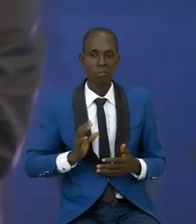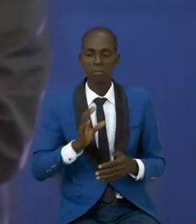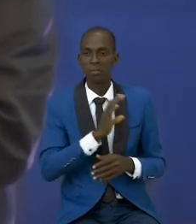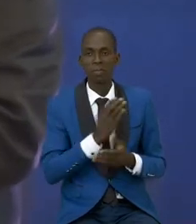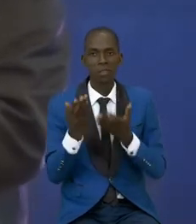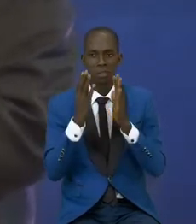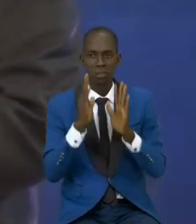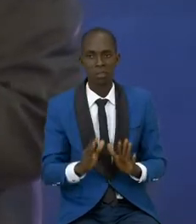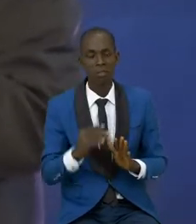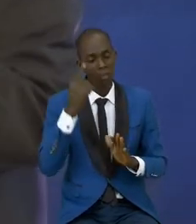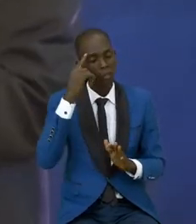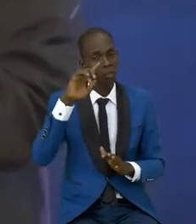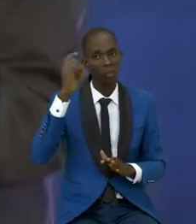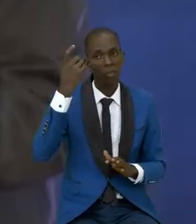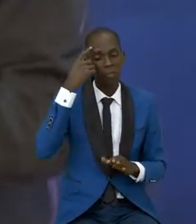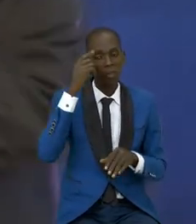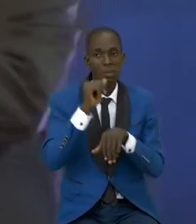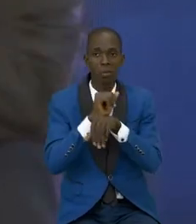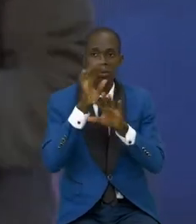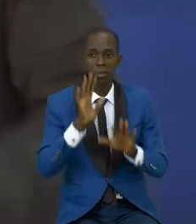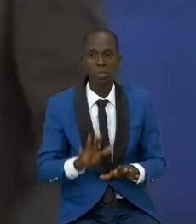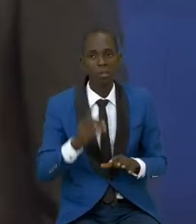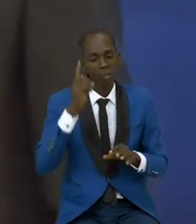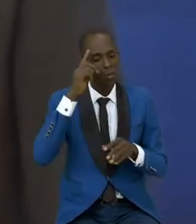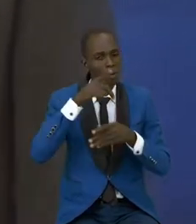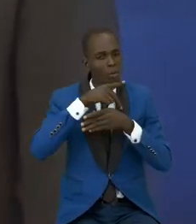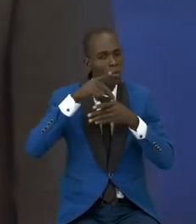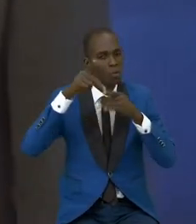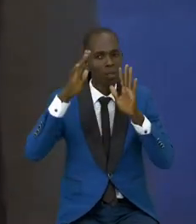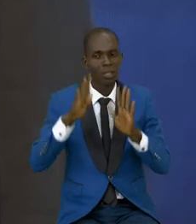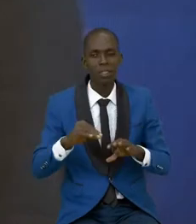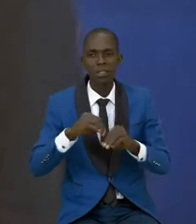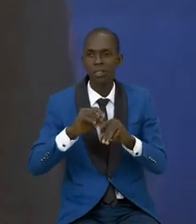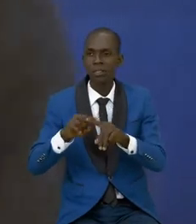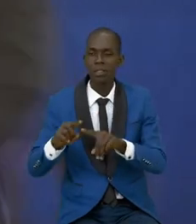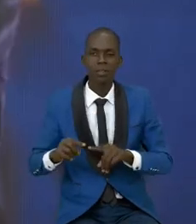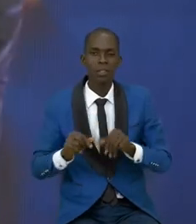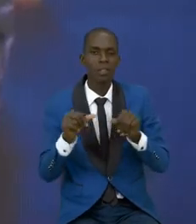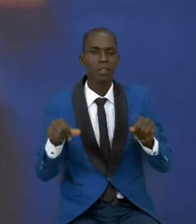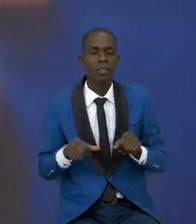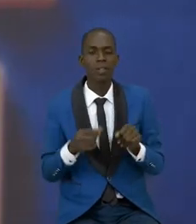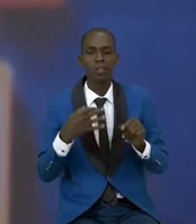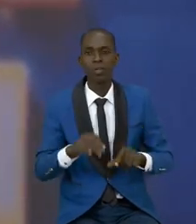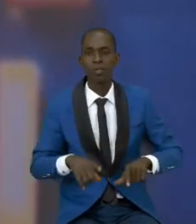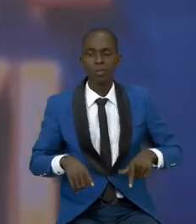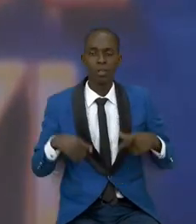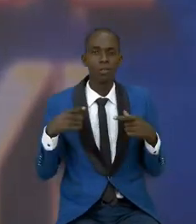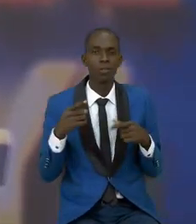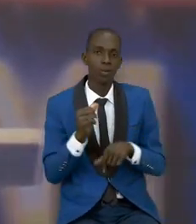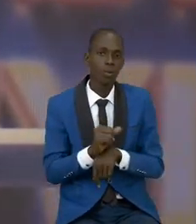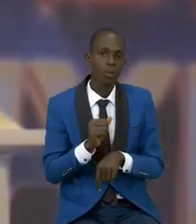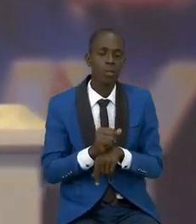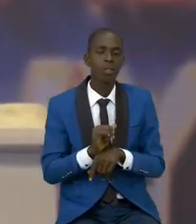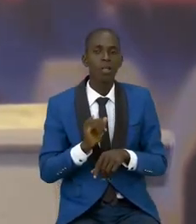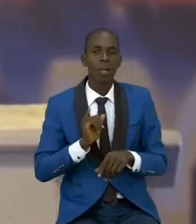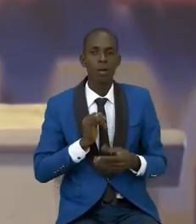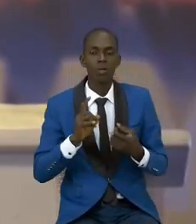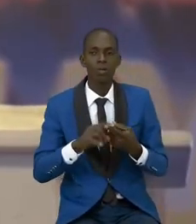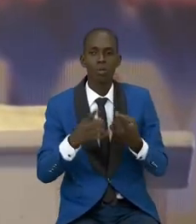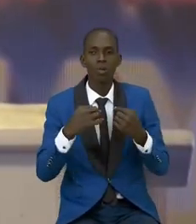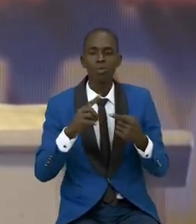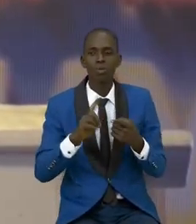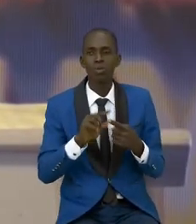officials, for professionals in every area, I want to come to a very